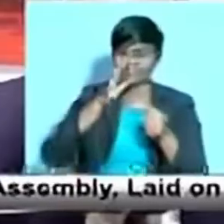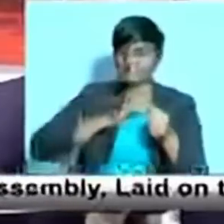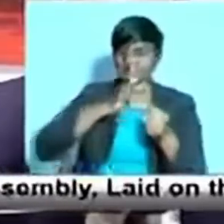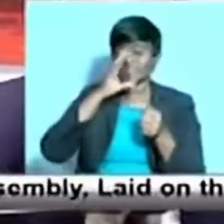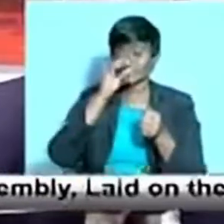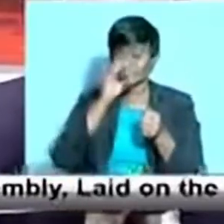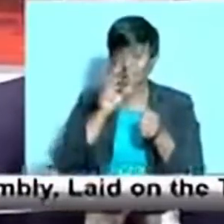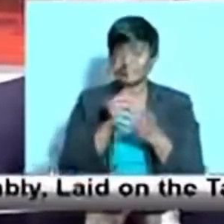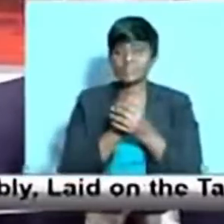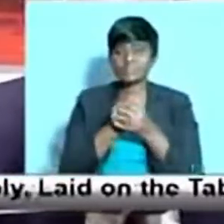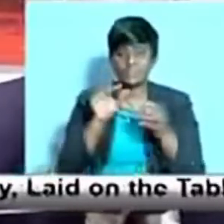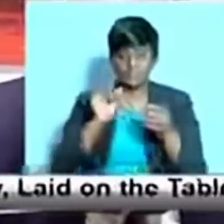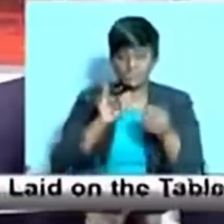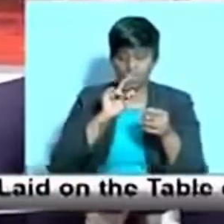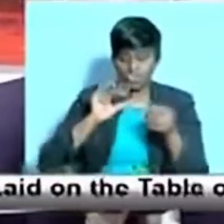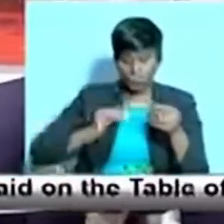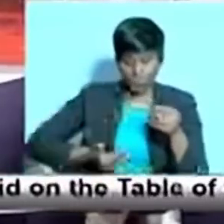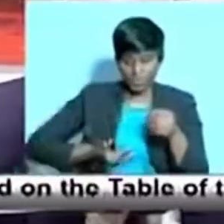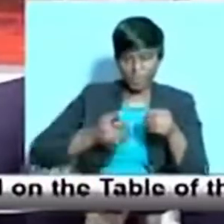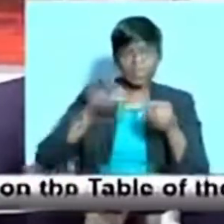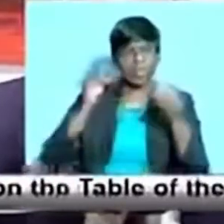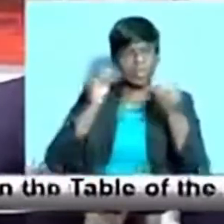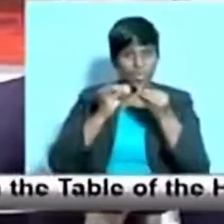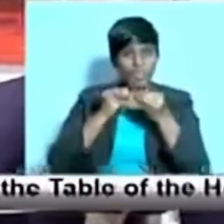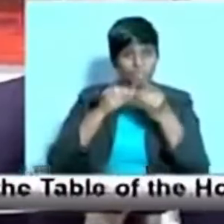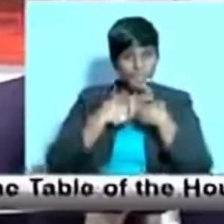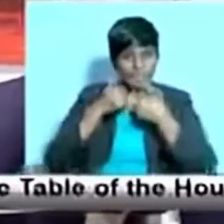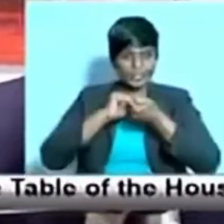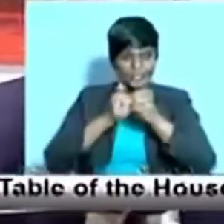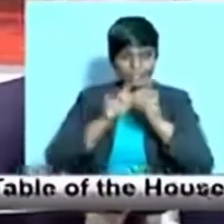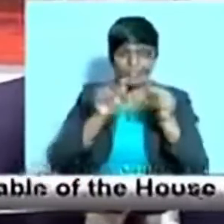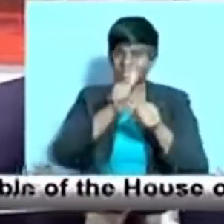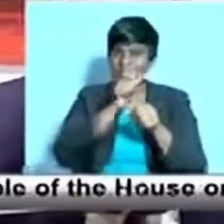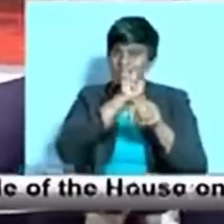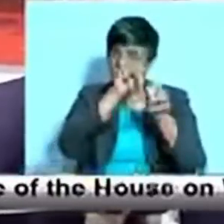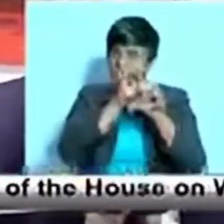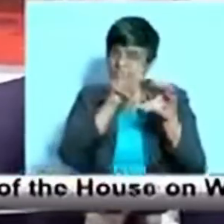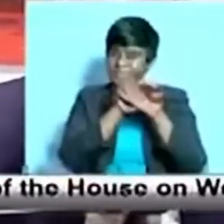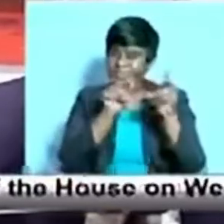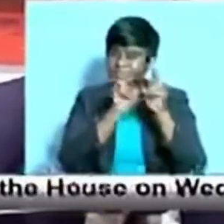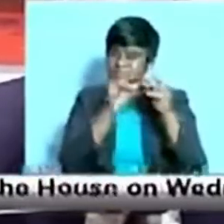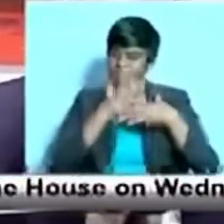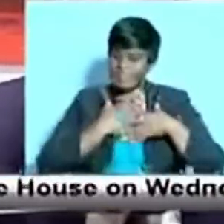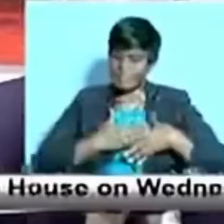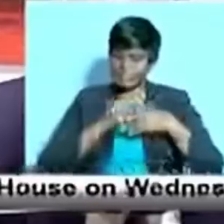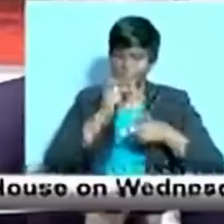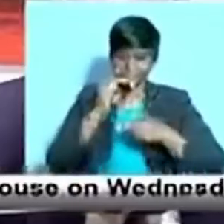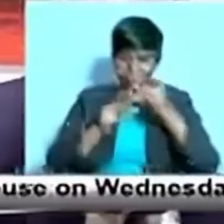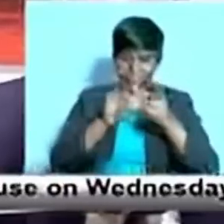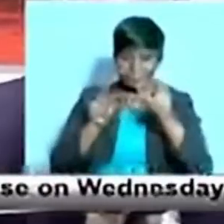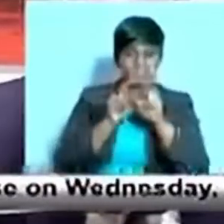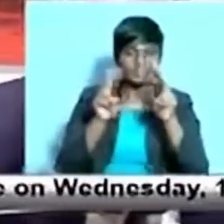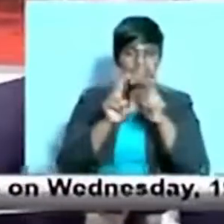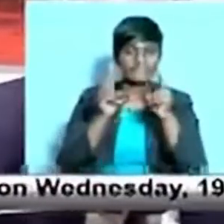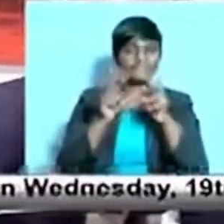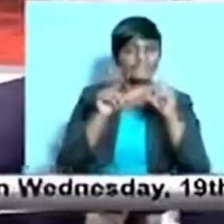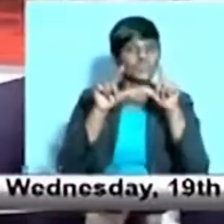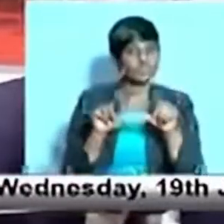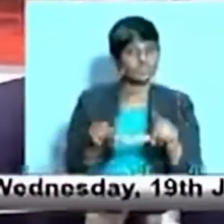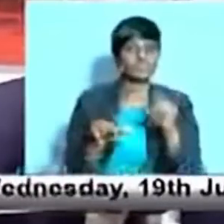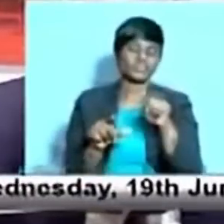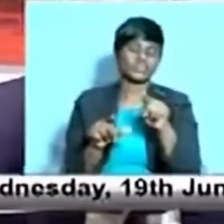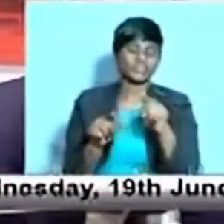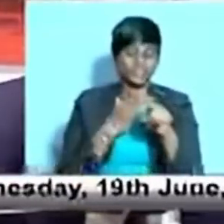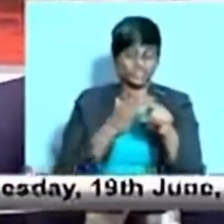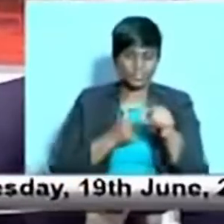Speaker, while women suffer the most, their participation in peace processes are very low.